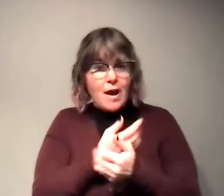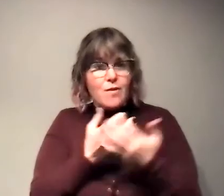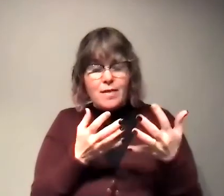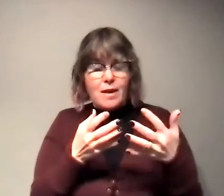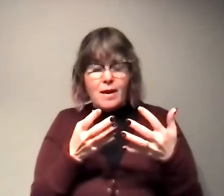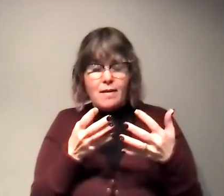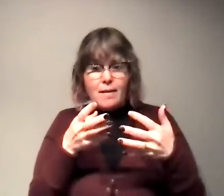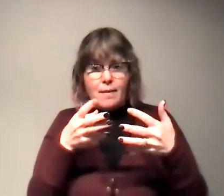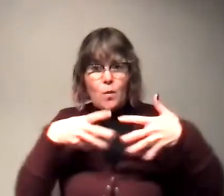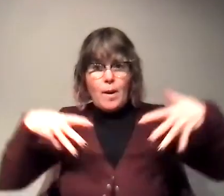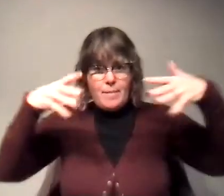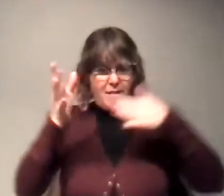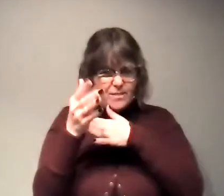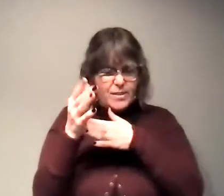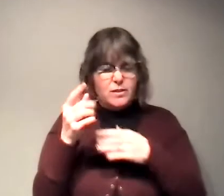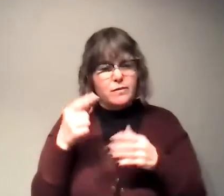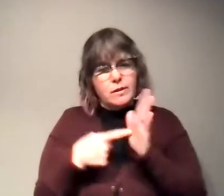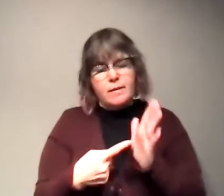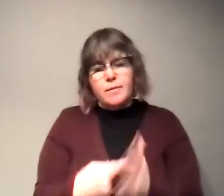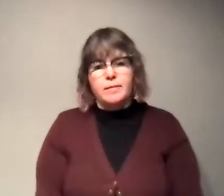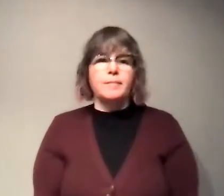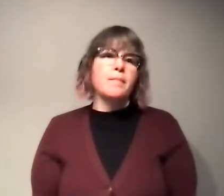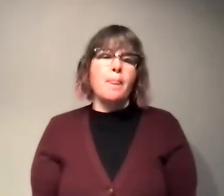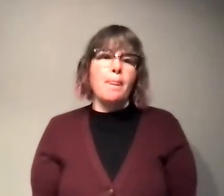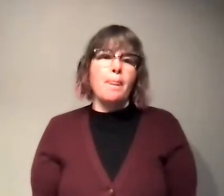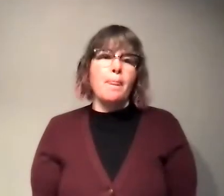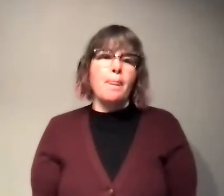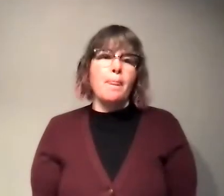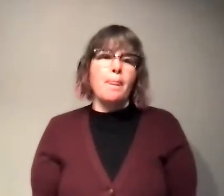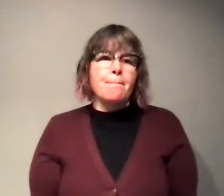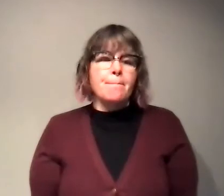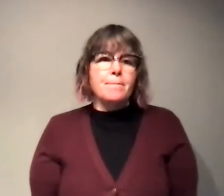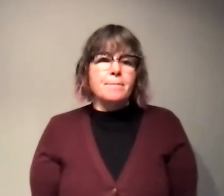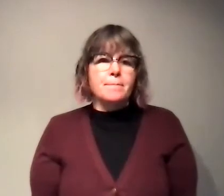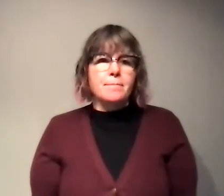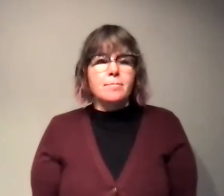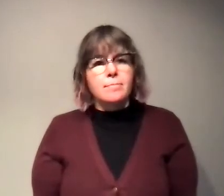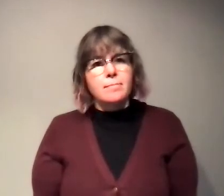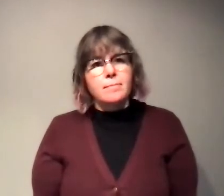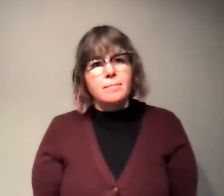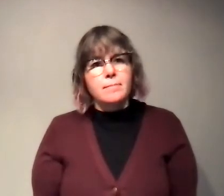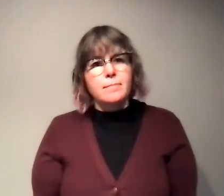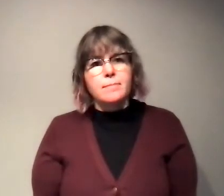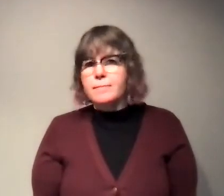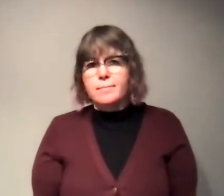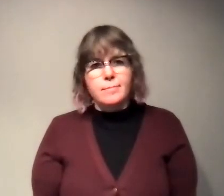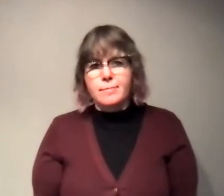web, like fish. Awesome. And we've got not more of a, am I frozen? I'm